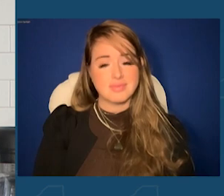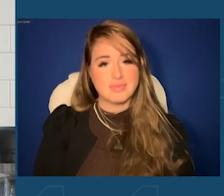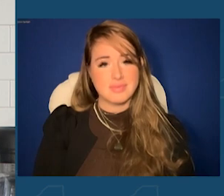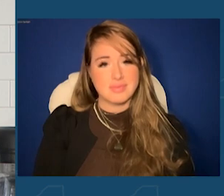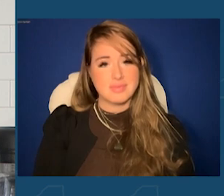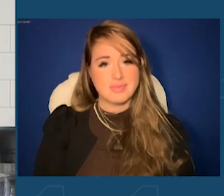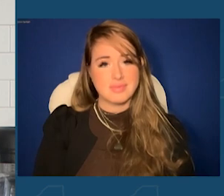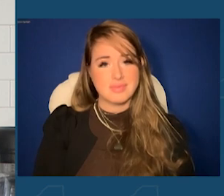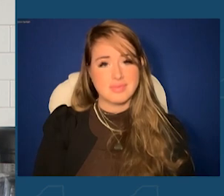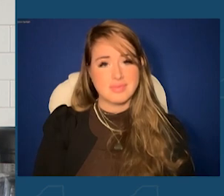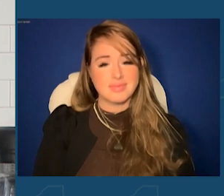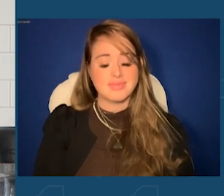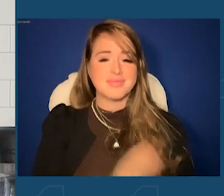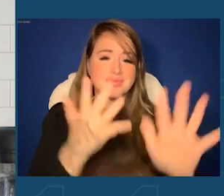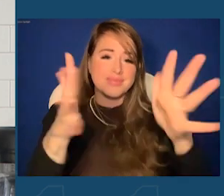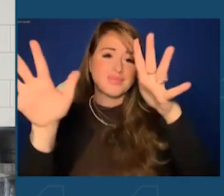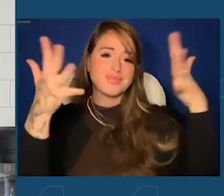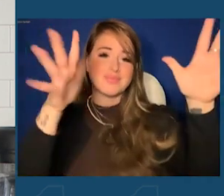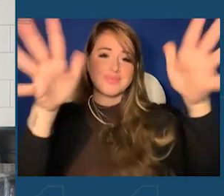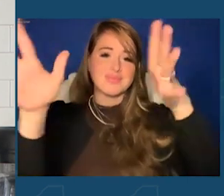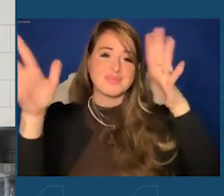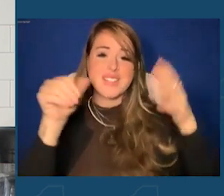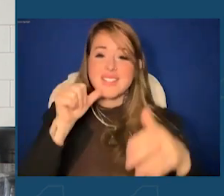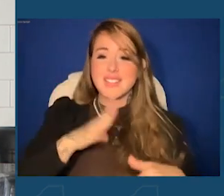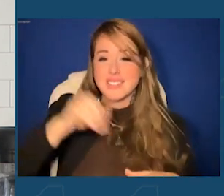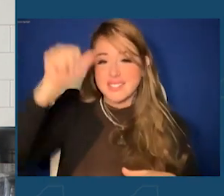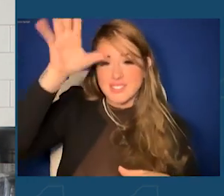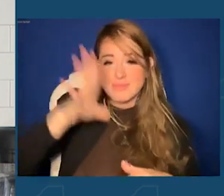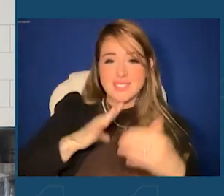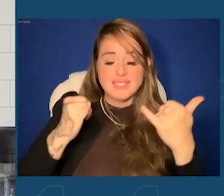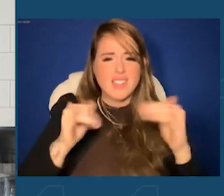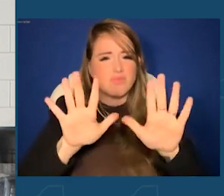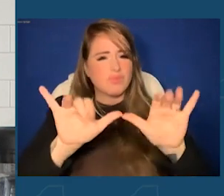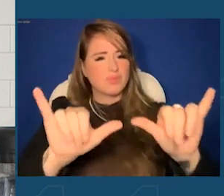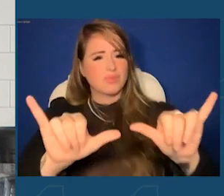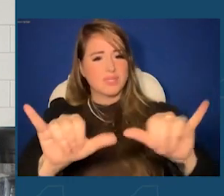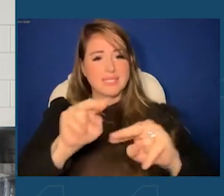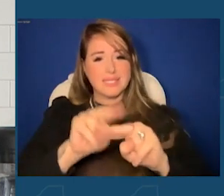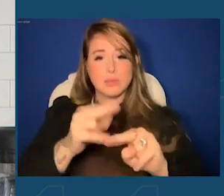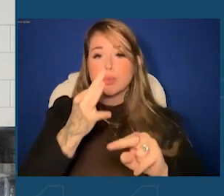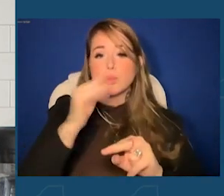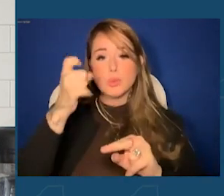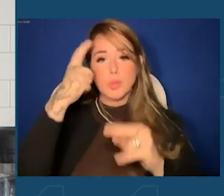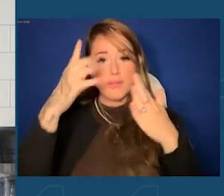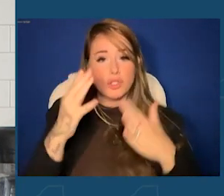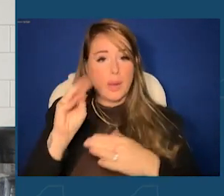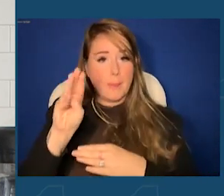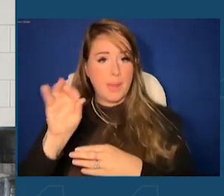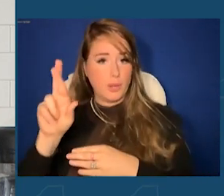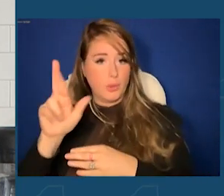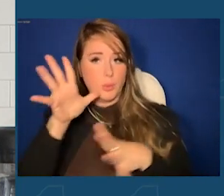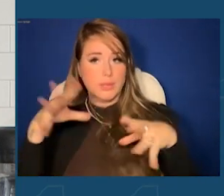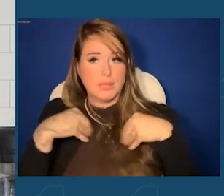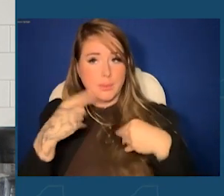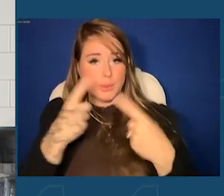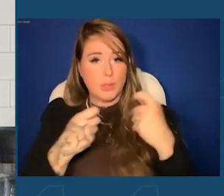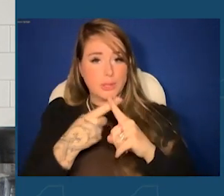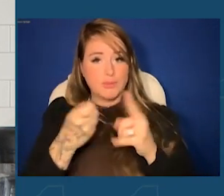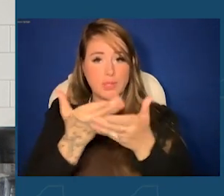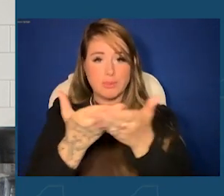recently. Thank you. Ladies and gentlemen, please remain seated while the governor and the mayor take questions from the media.